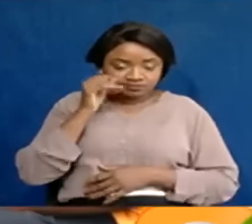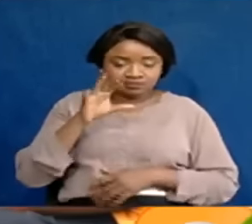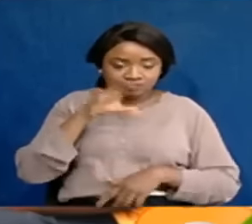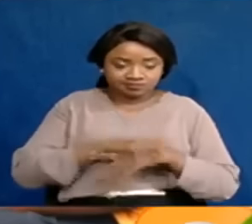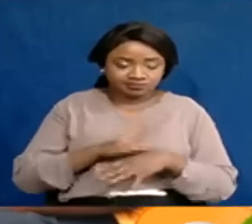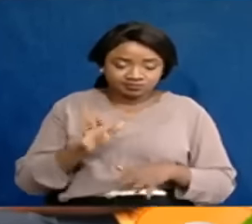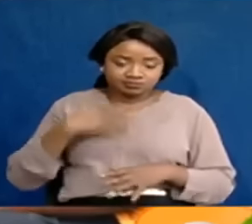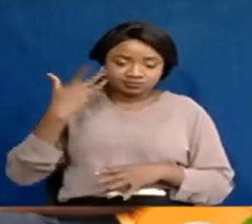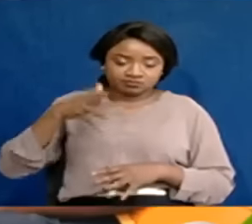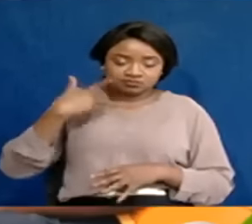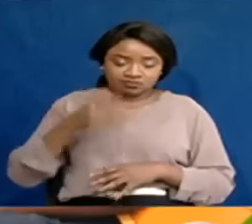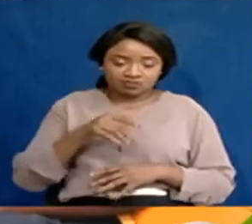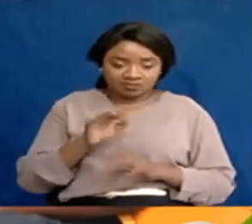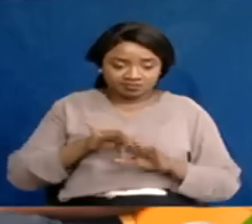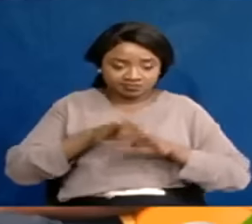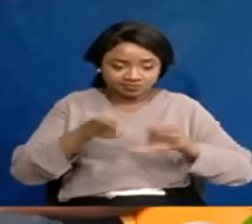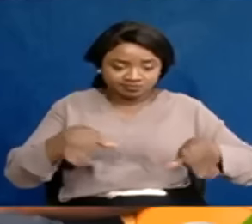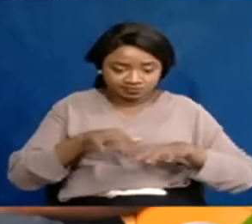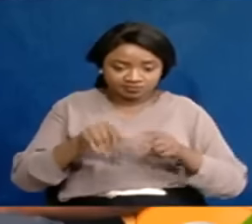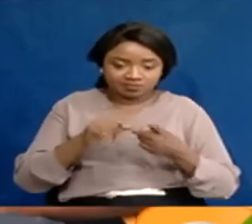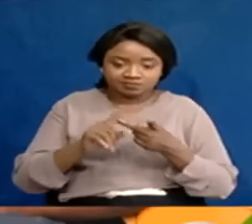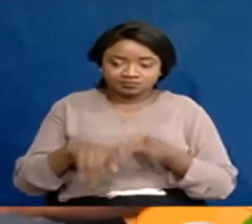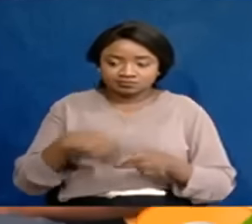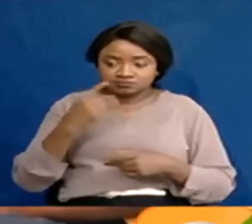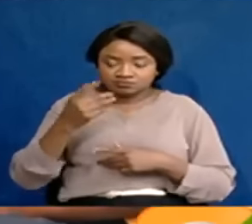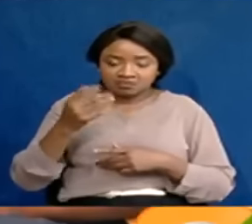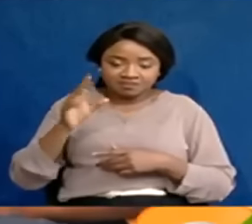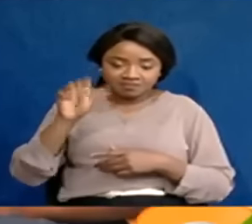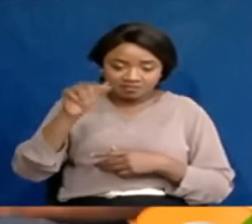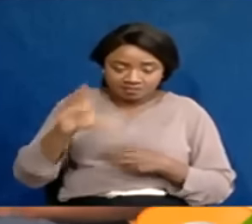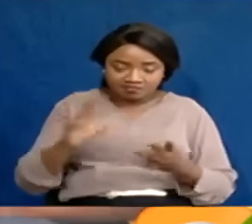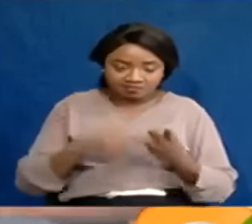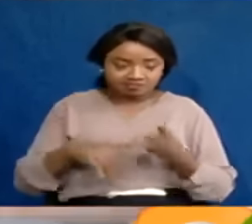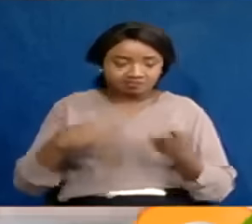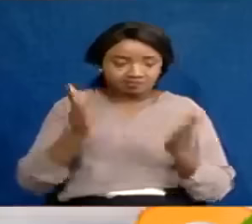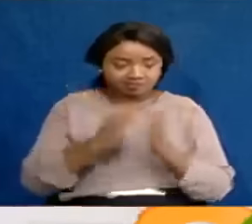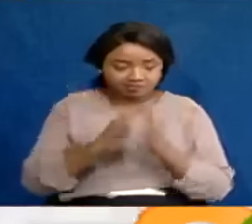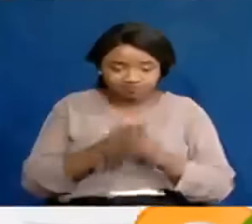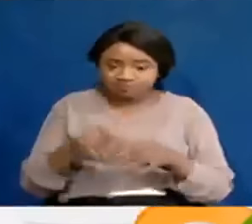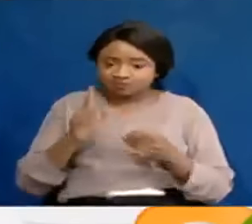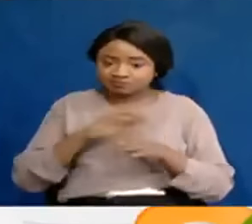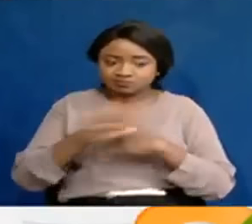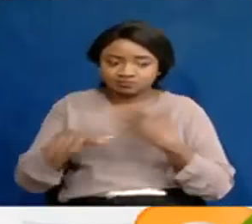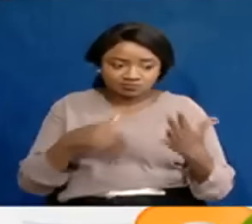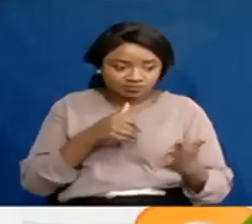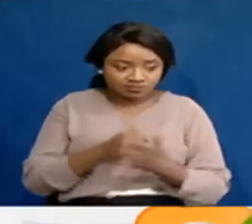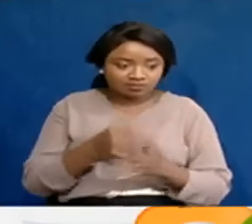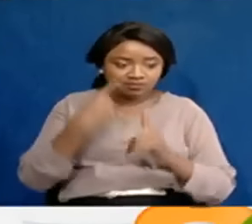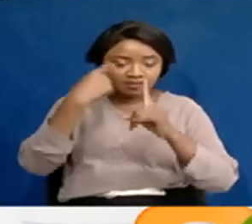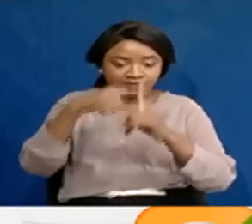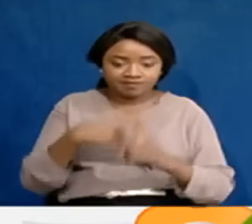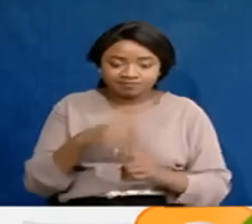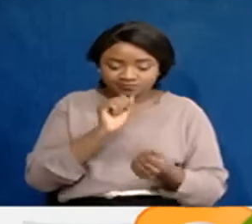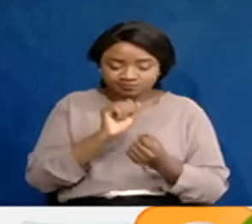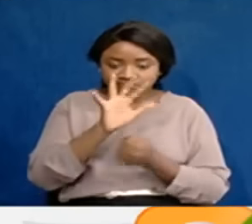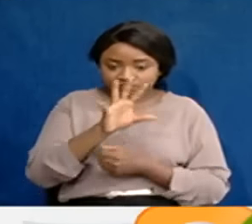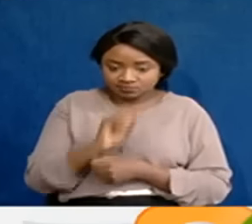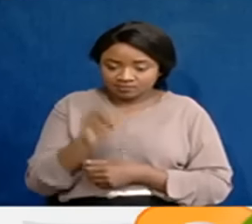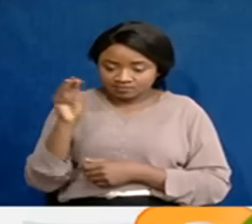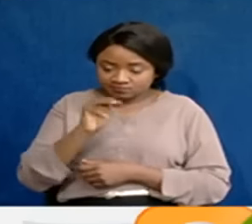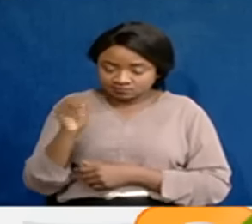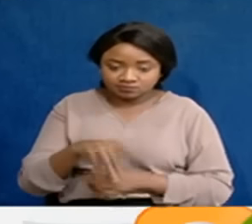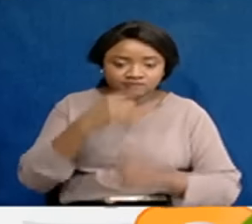air conditioning system, new ceiling boards, new washrooms and a guest wing. All these at a whopping 50 million shillings. The